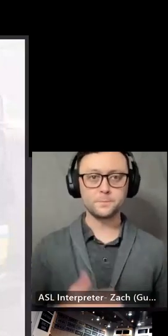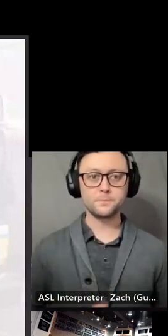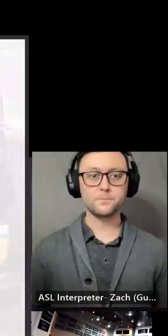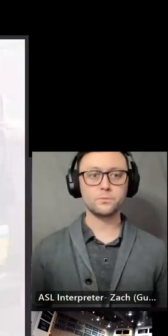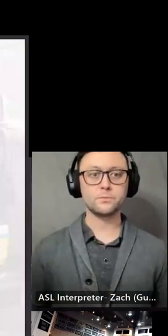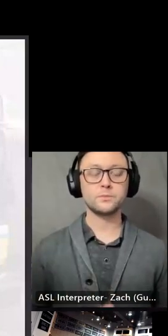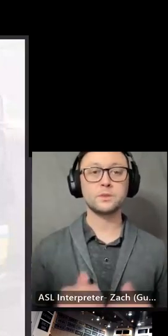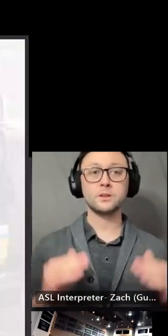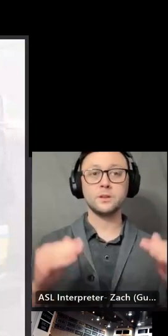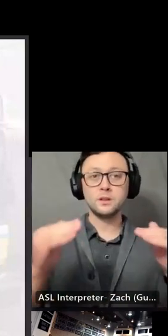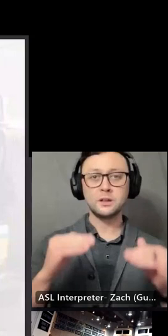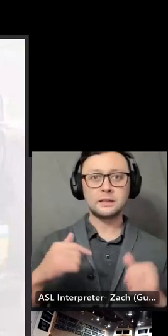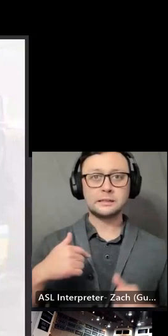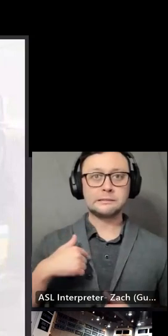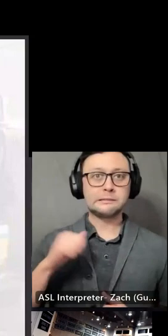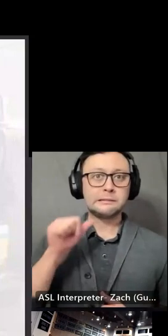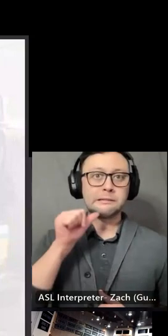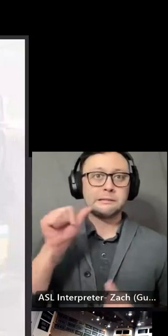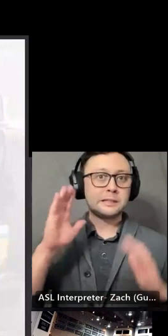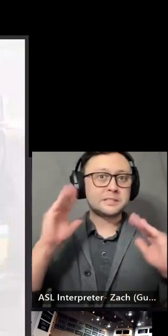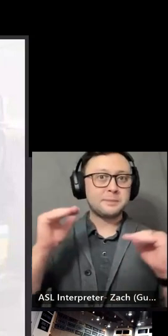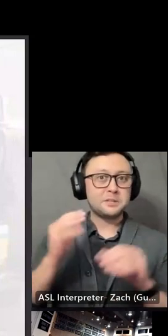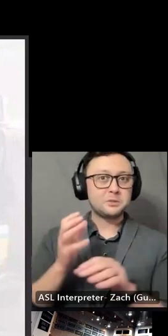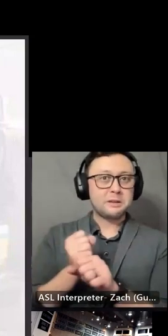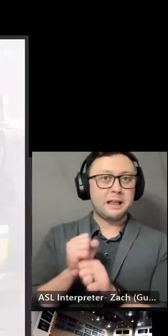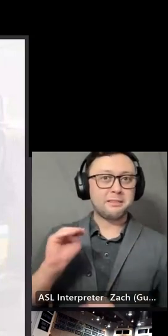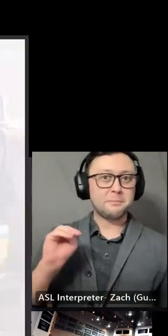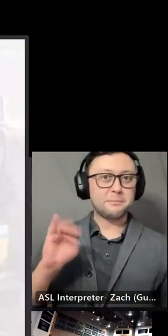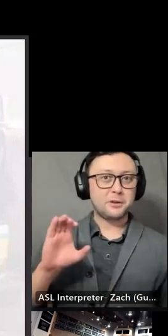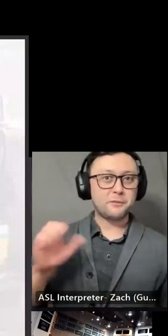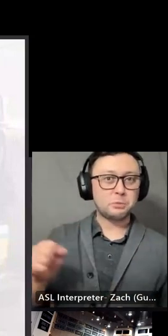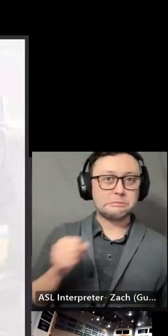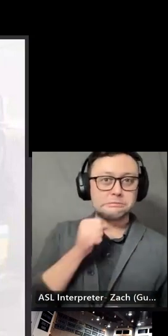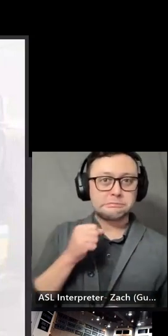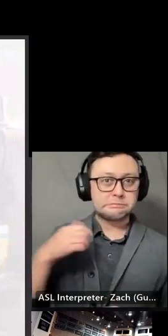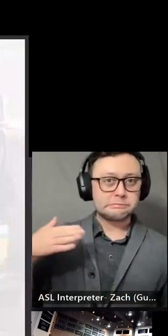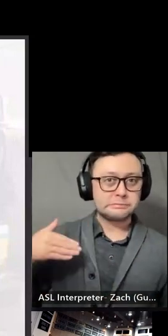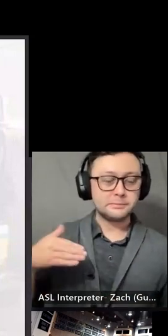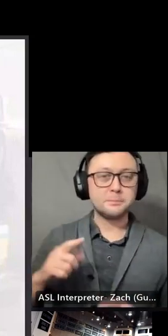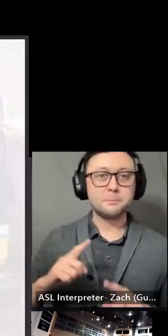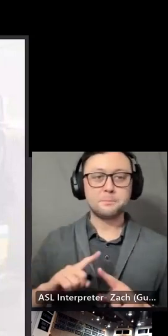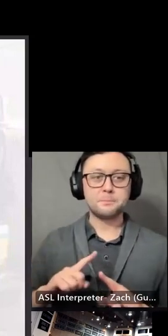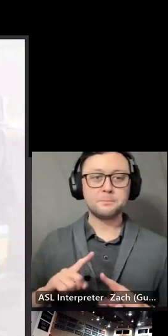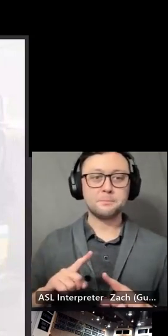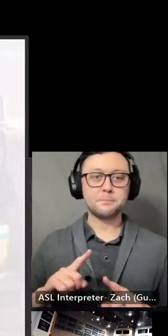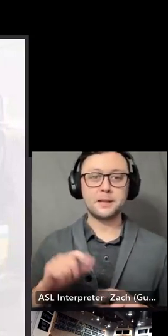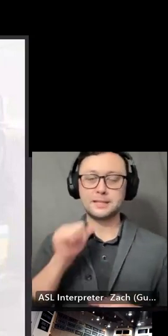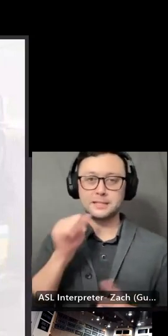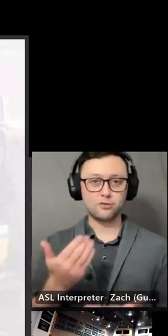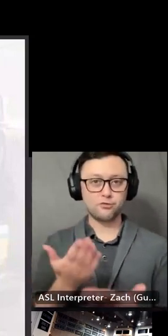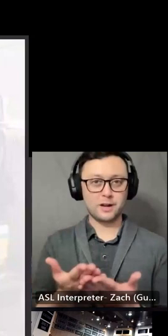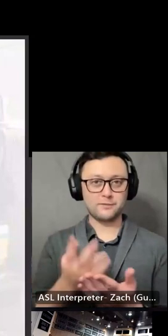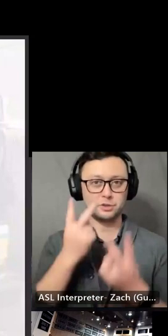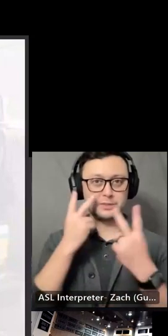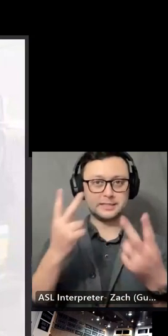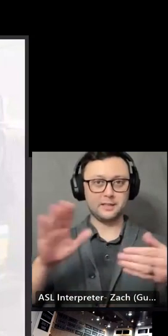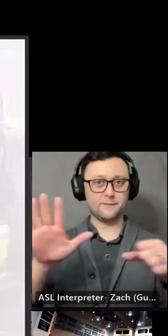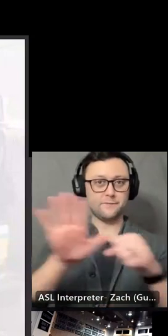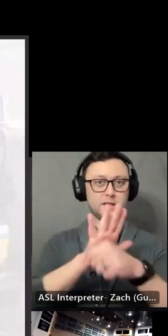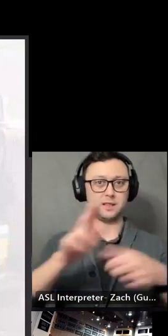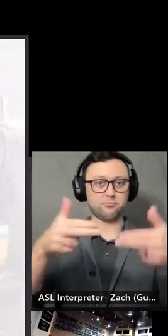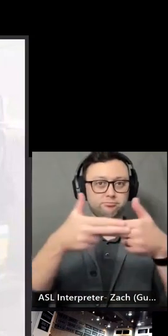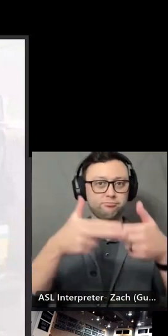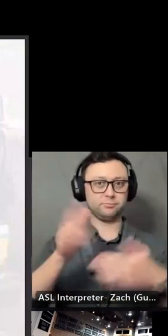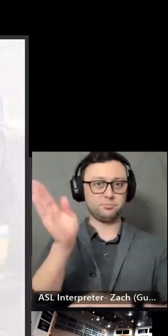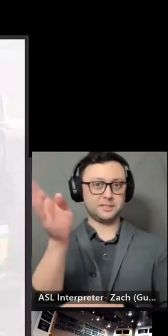I didn't expect to get that microphone already, but I didn't get here in time to see that entire